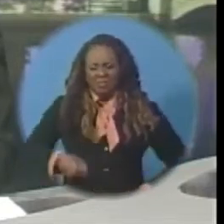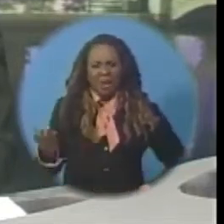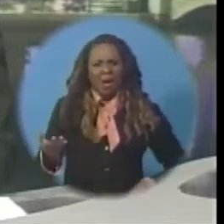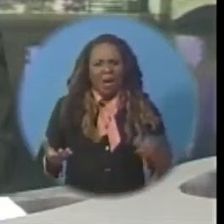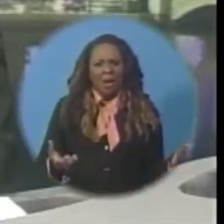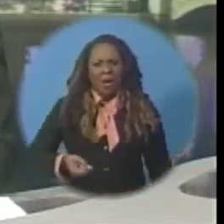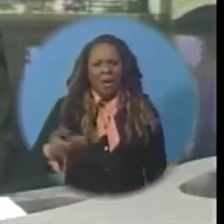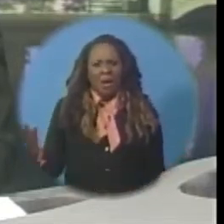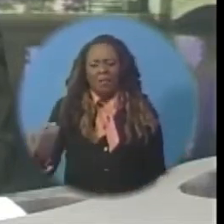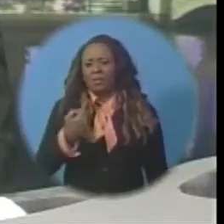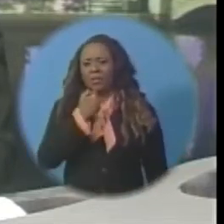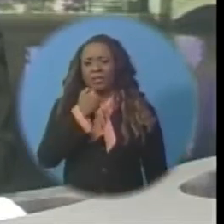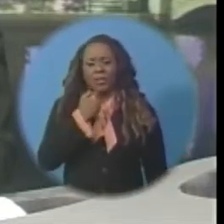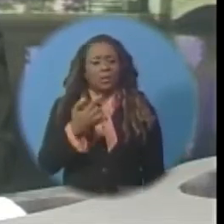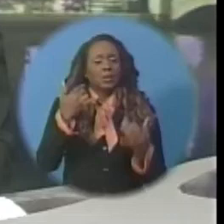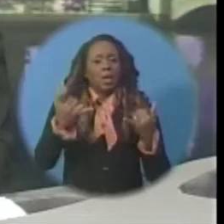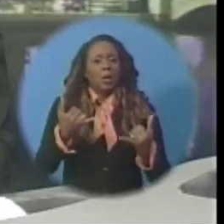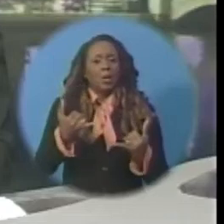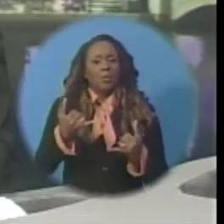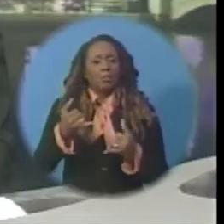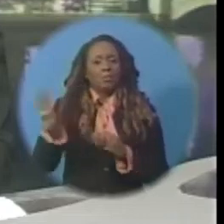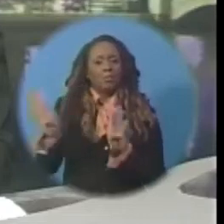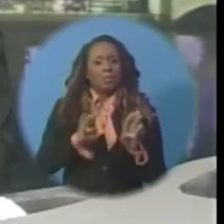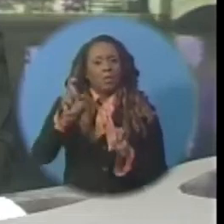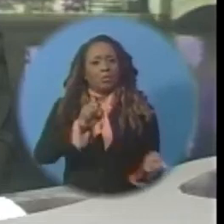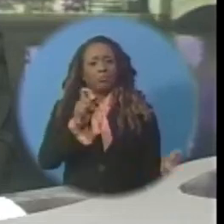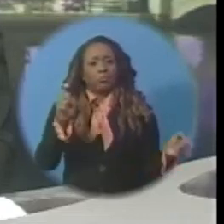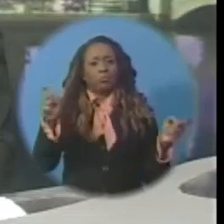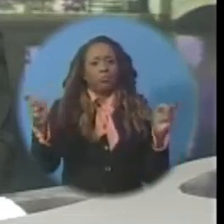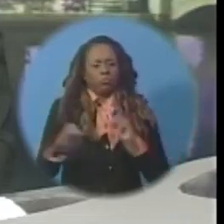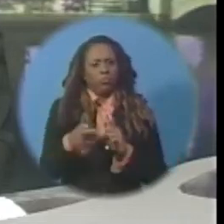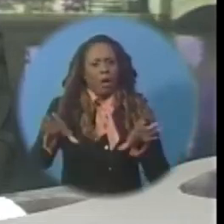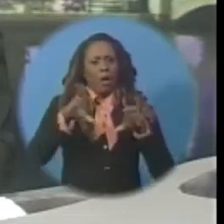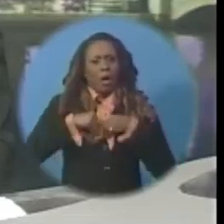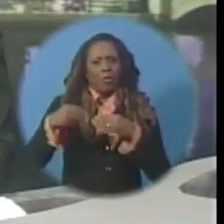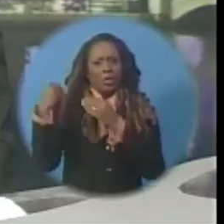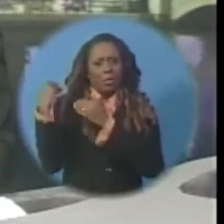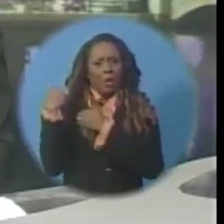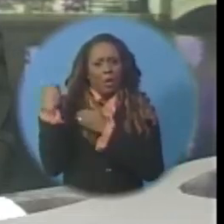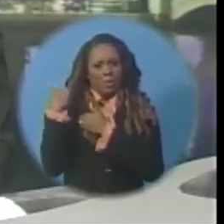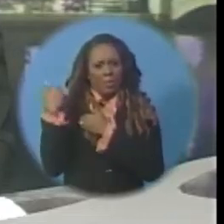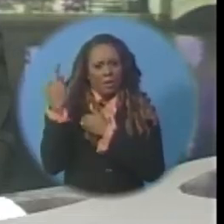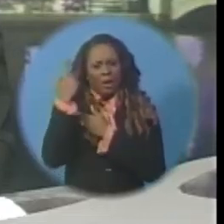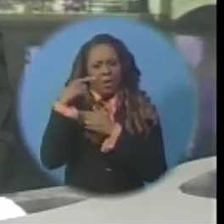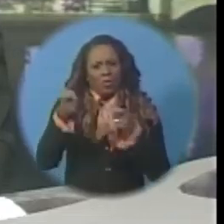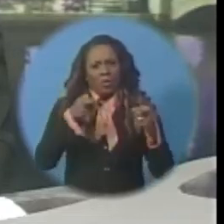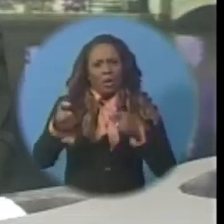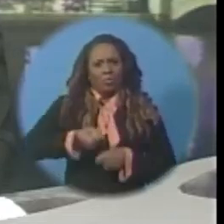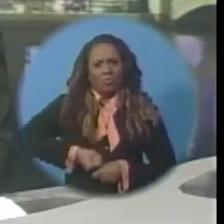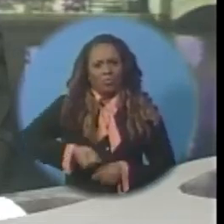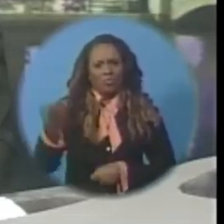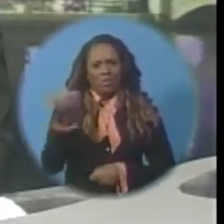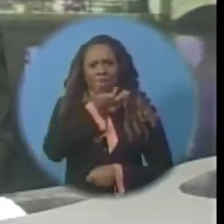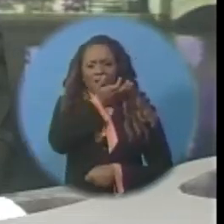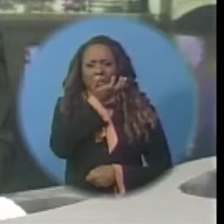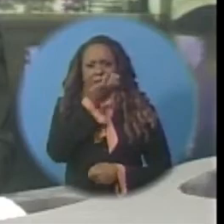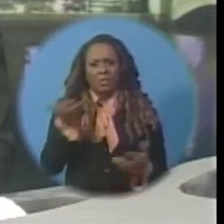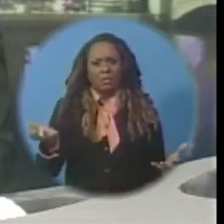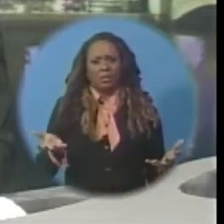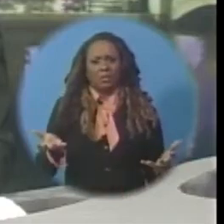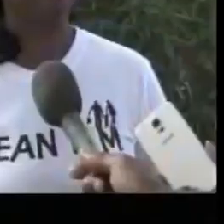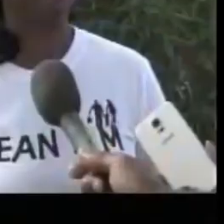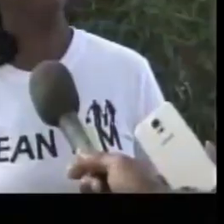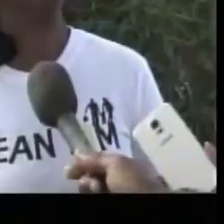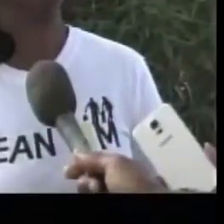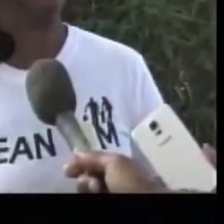says it's time Barbadians change their behavior and take greater responsibility for how they dispose of their waste.